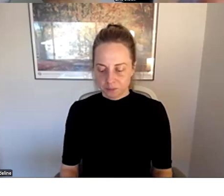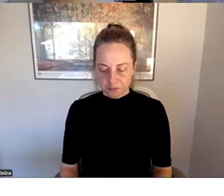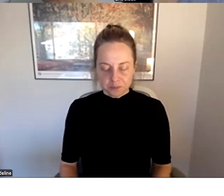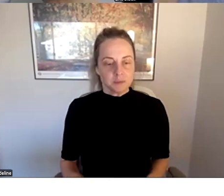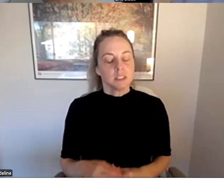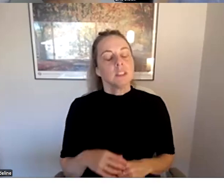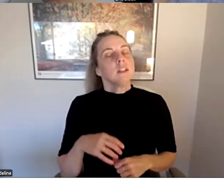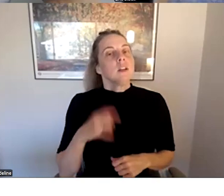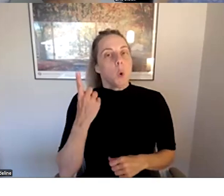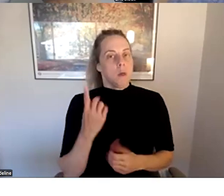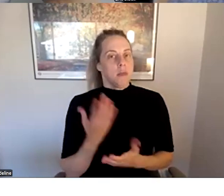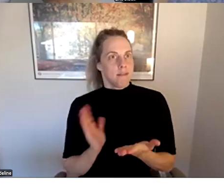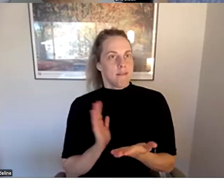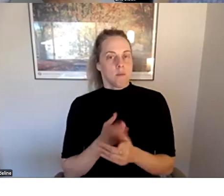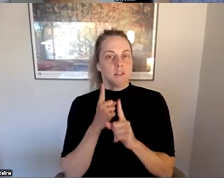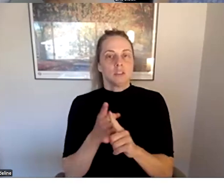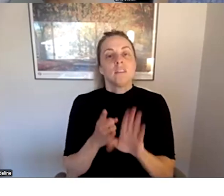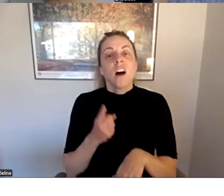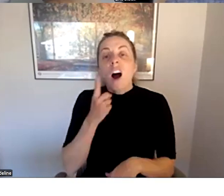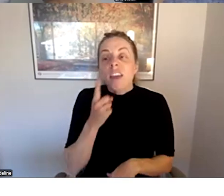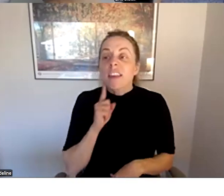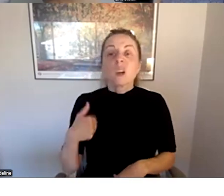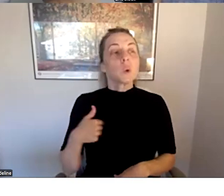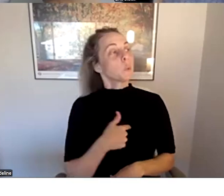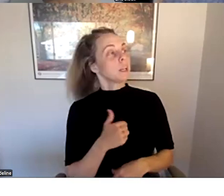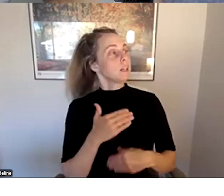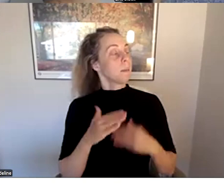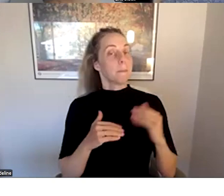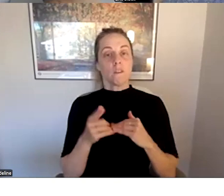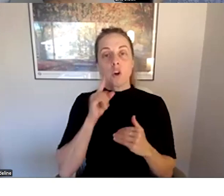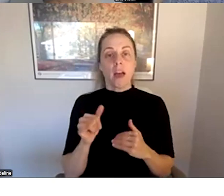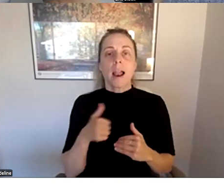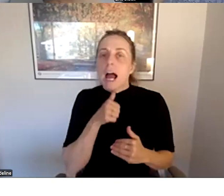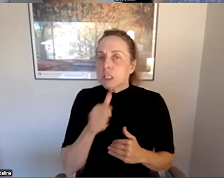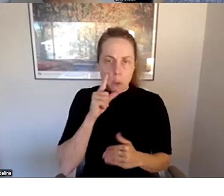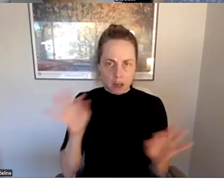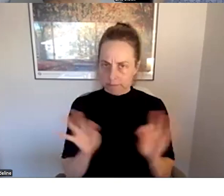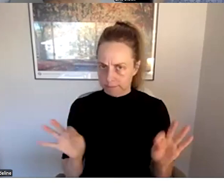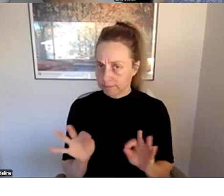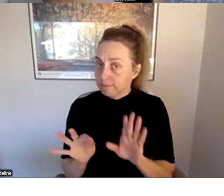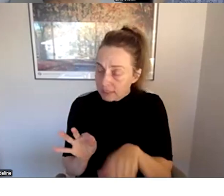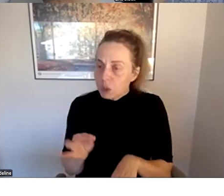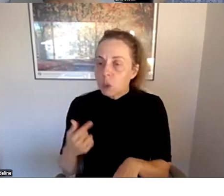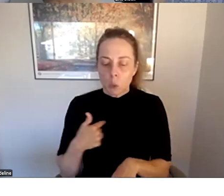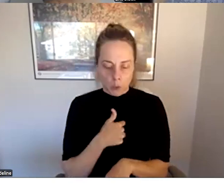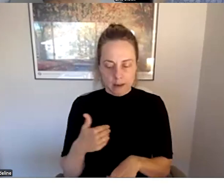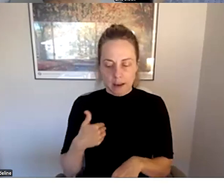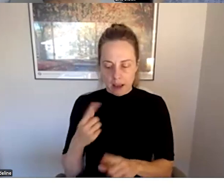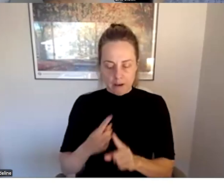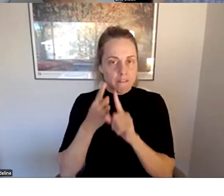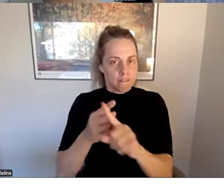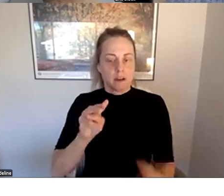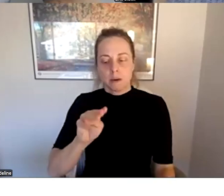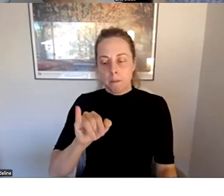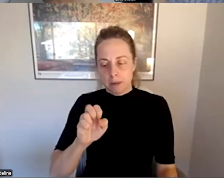for granted that we are an organization built to do just that act. So it's leading through the mission. I think it may be a little